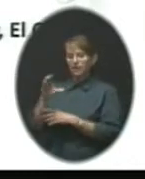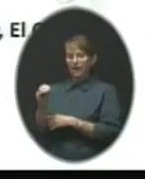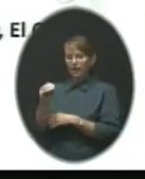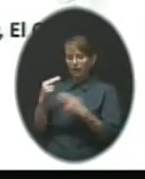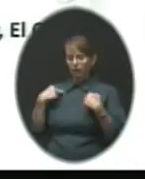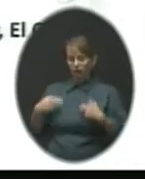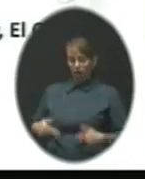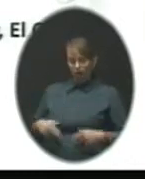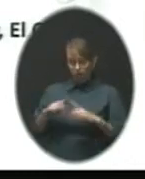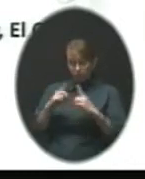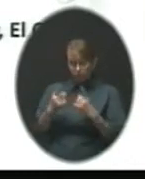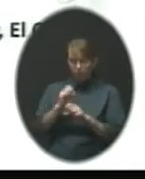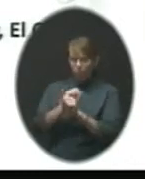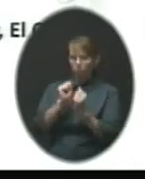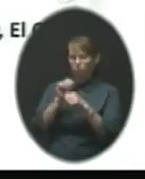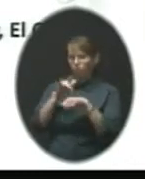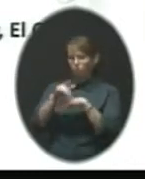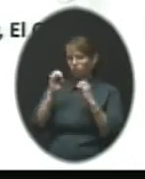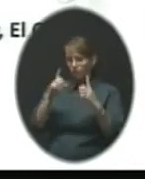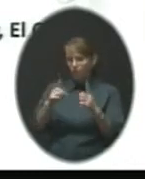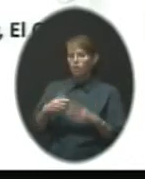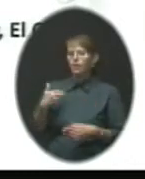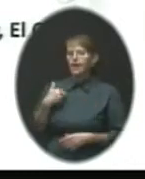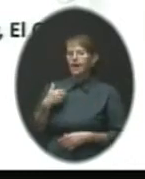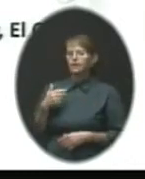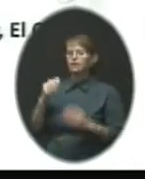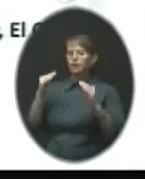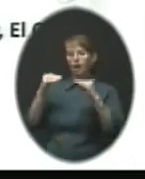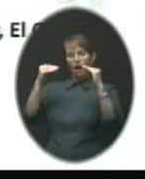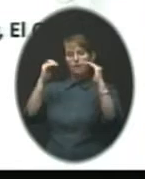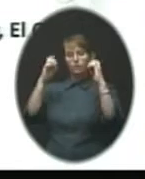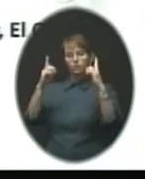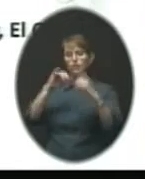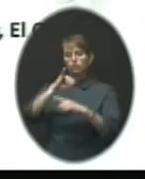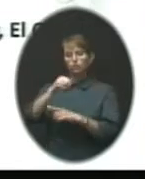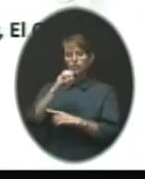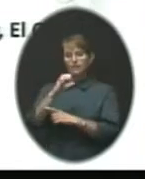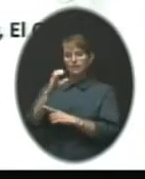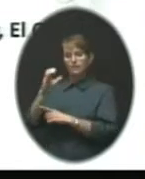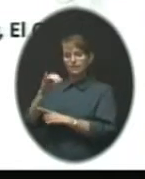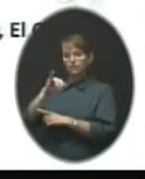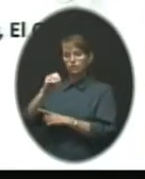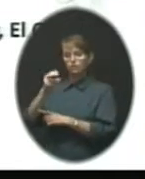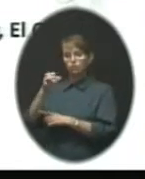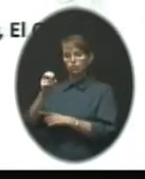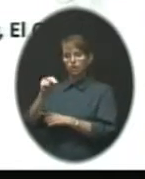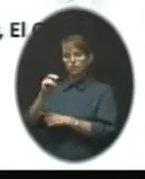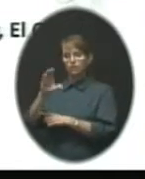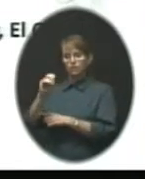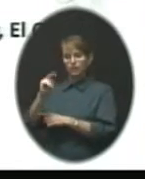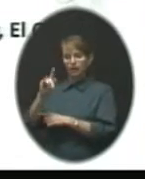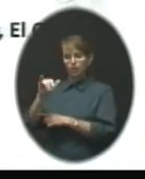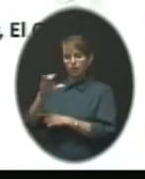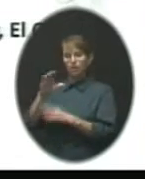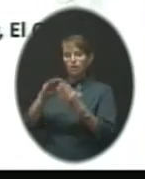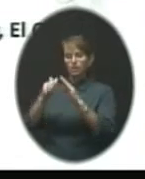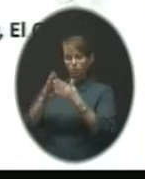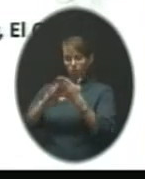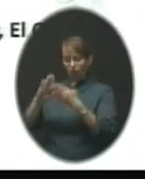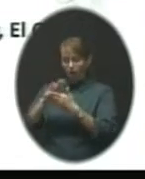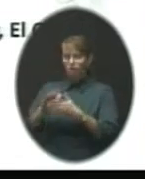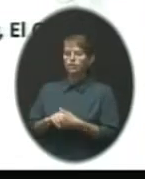childhood. We had higher education, JCCC, MNU, KU. We had ESU, all represented